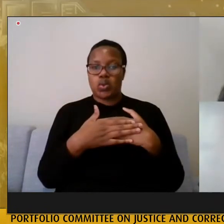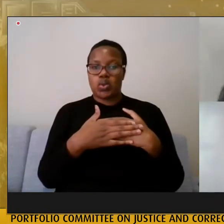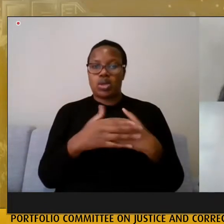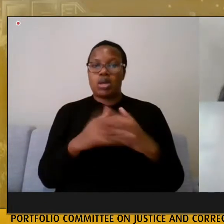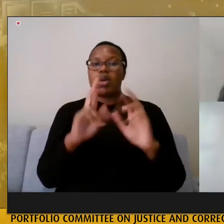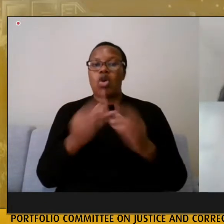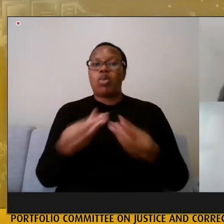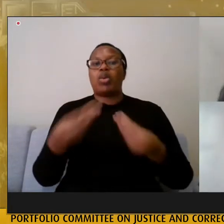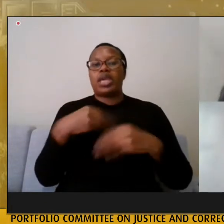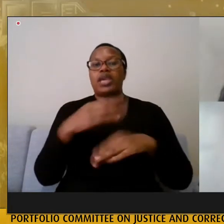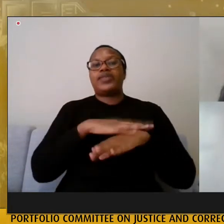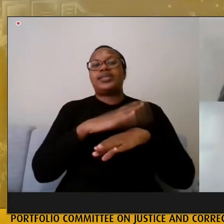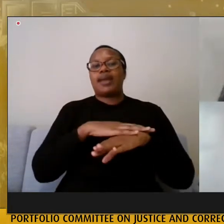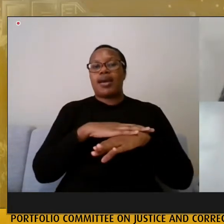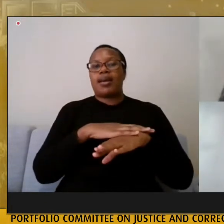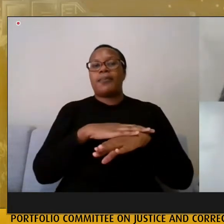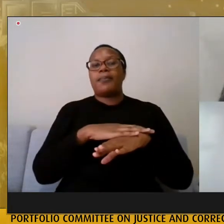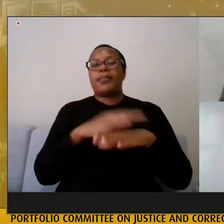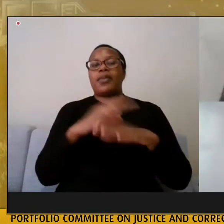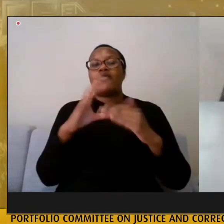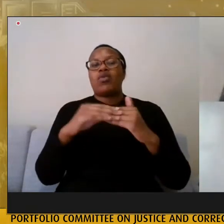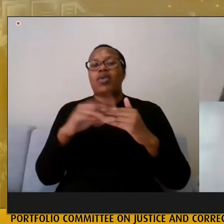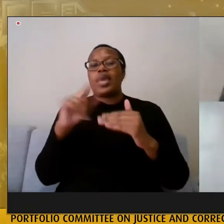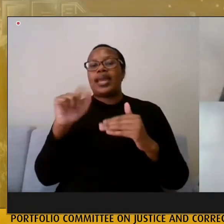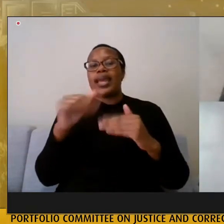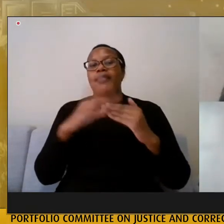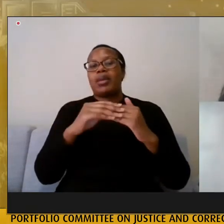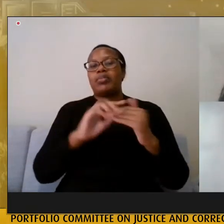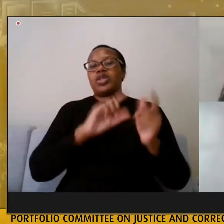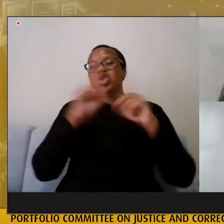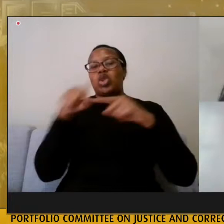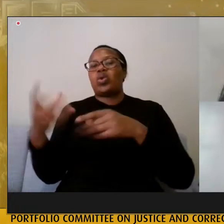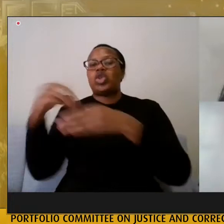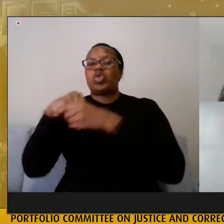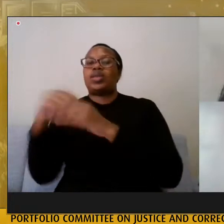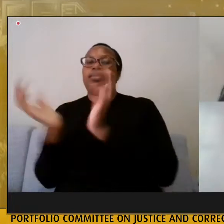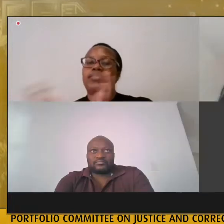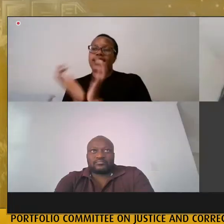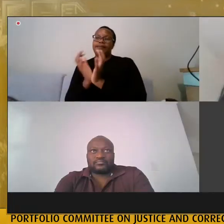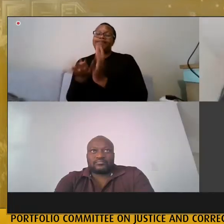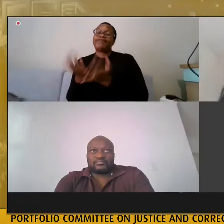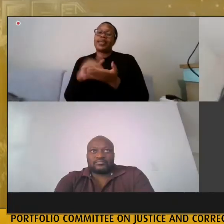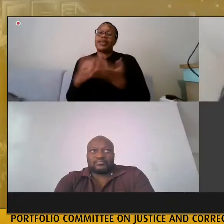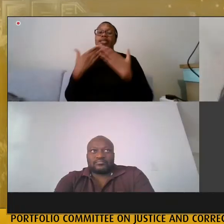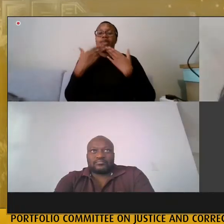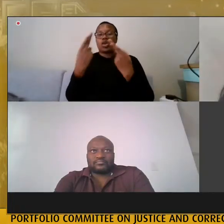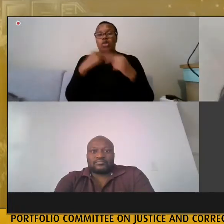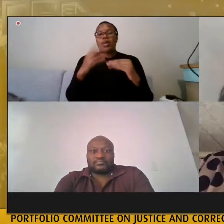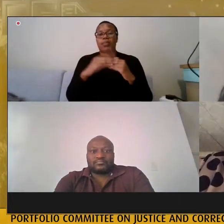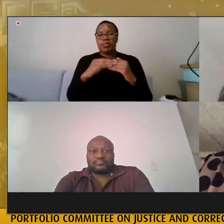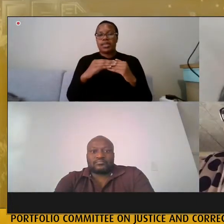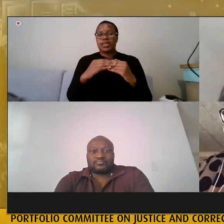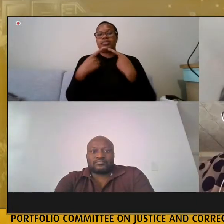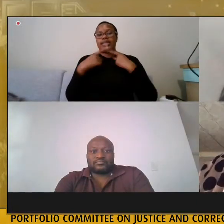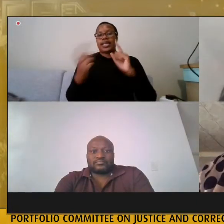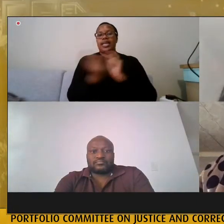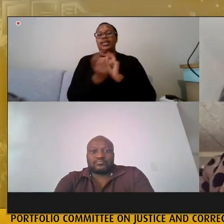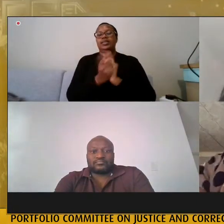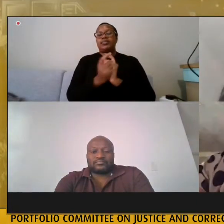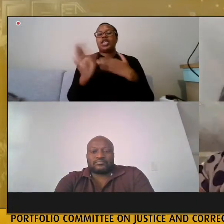to members of the NA to also go and join their meeting. Once again, thank you, honourable members, and I'm declaring this session closed.